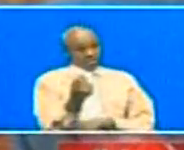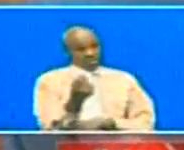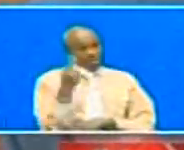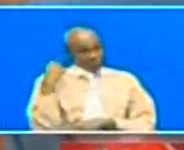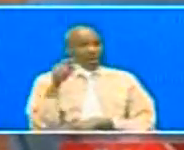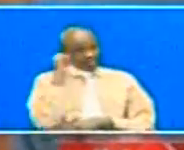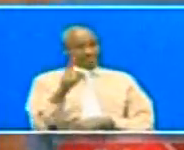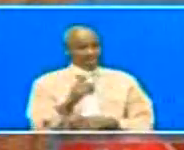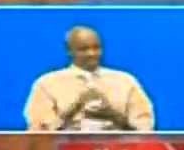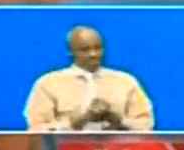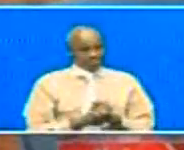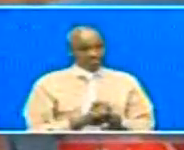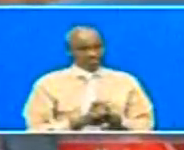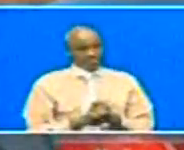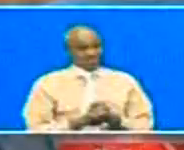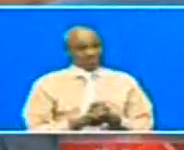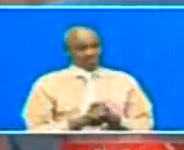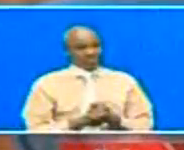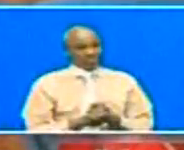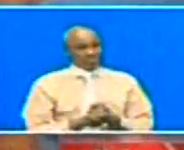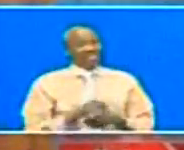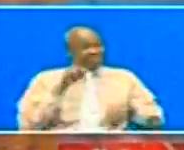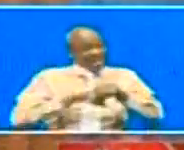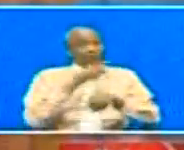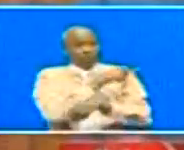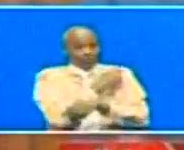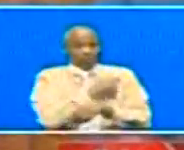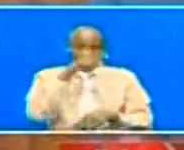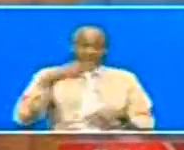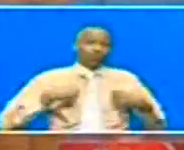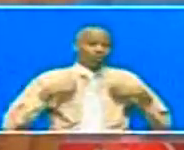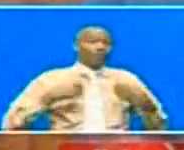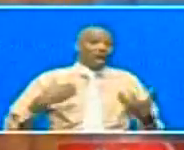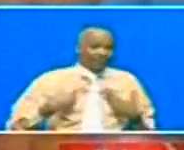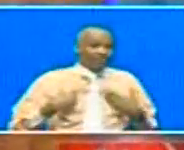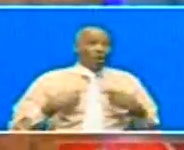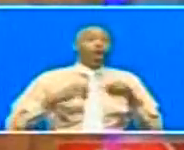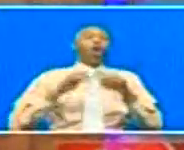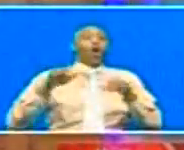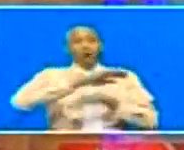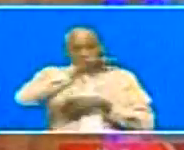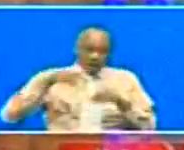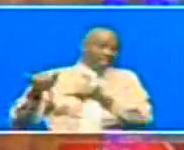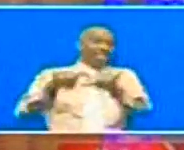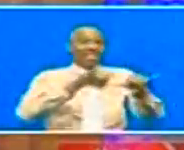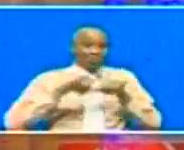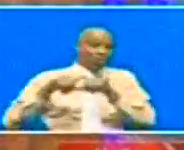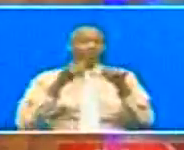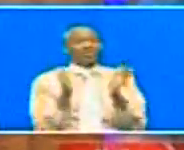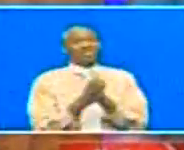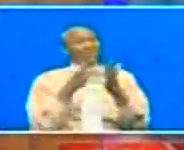I goof. Yeah. In a hospital, you wear a uniform, just like they wear uniform in